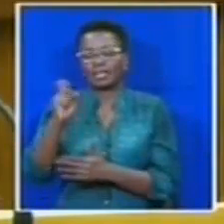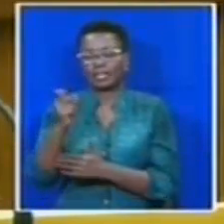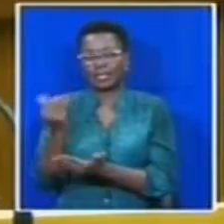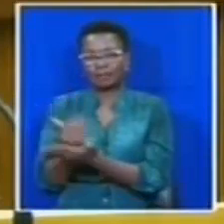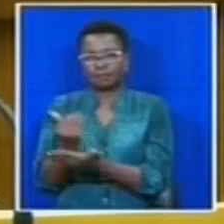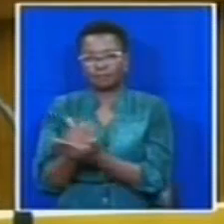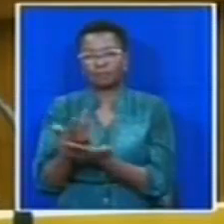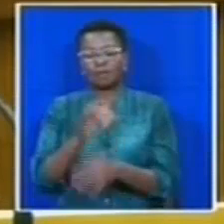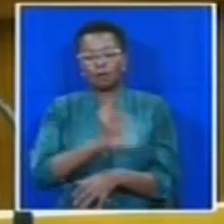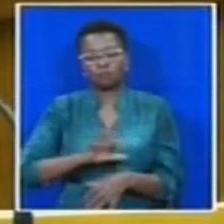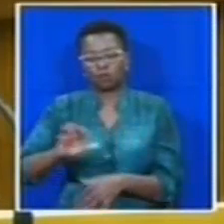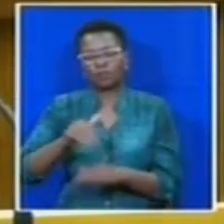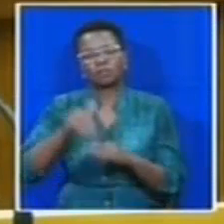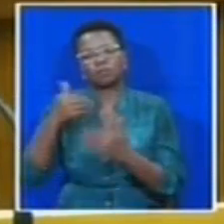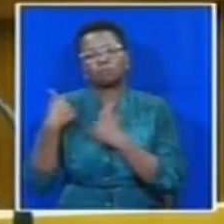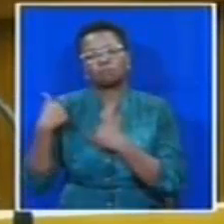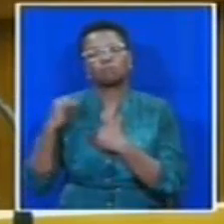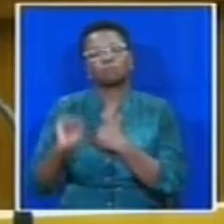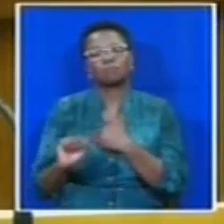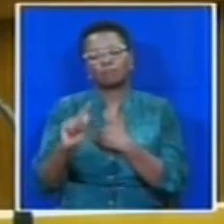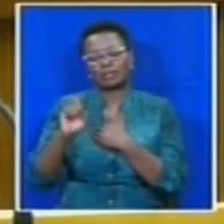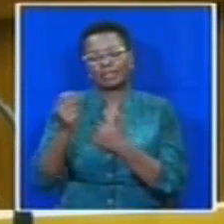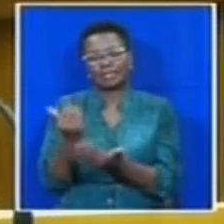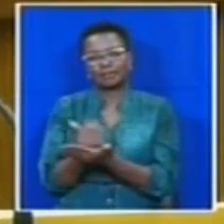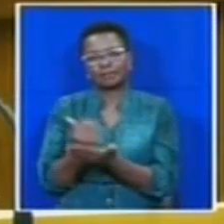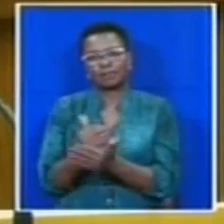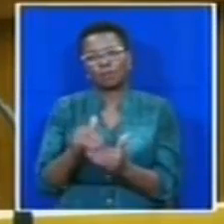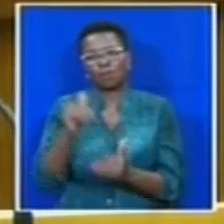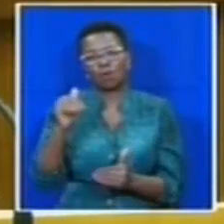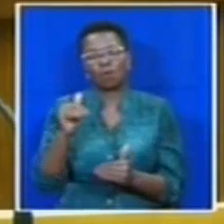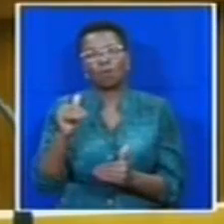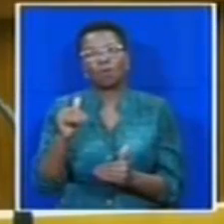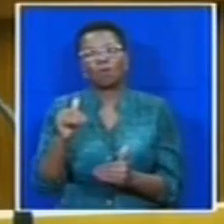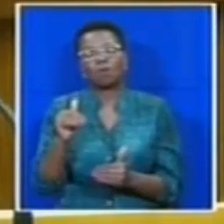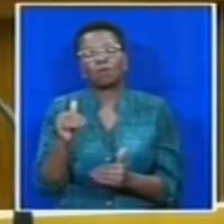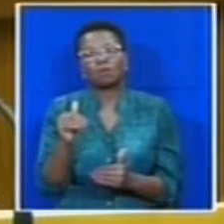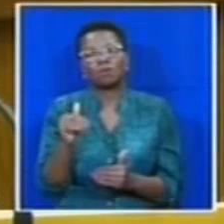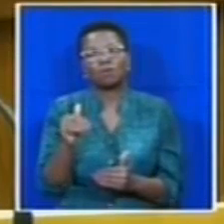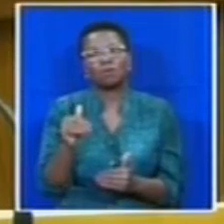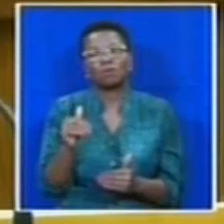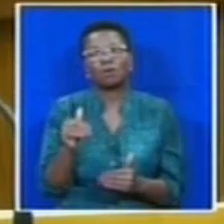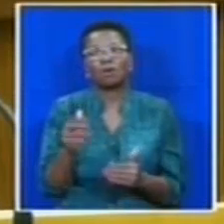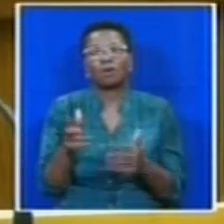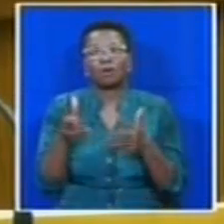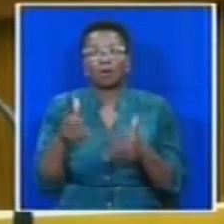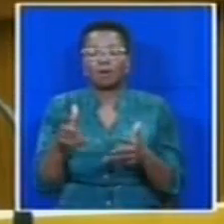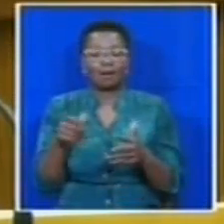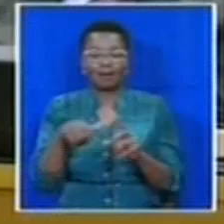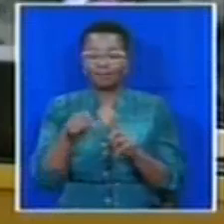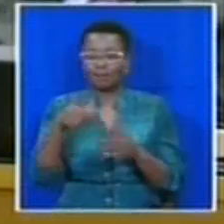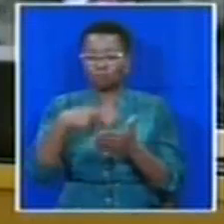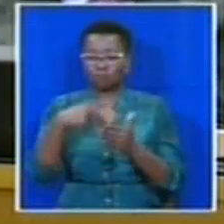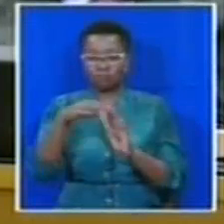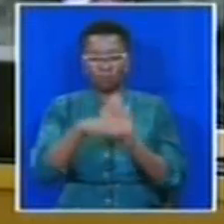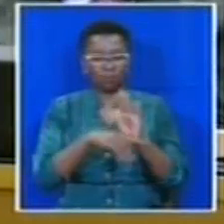more to collect revenue that is due to them. Rationalization and closure of redundant and underperforming programs